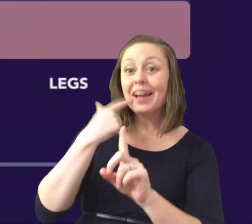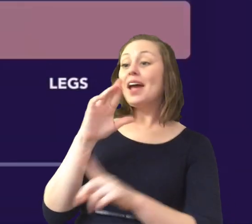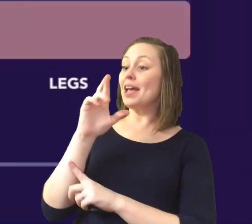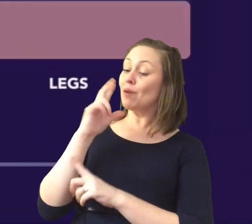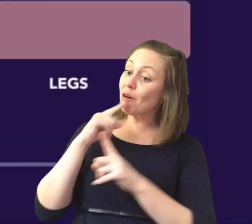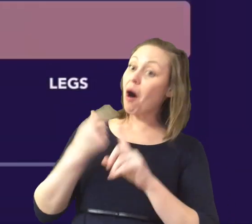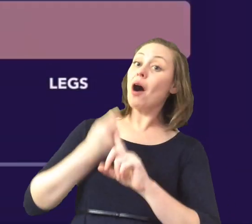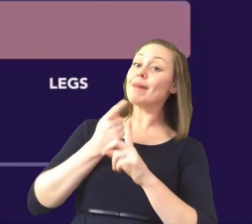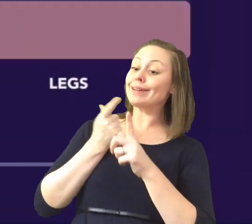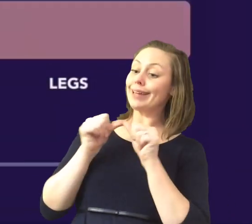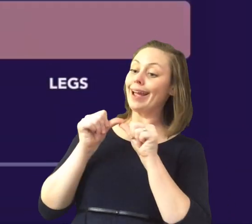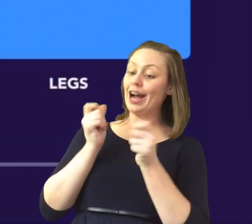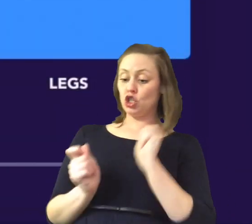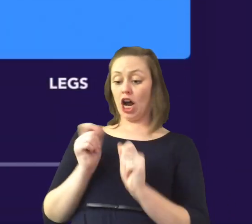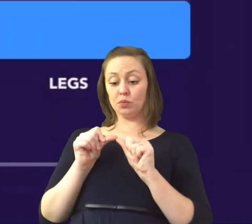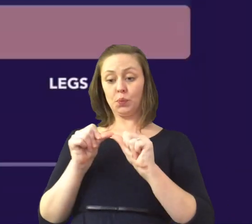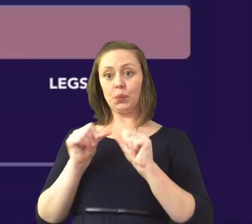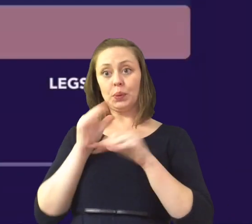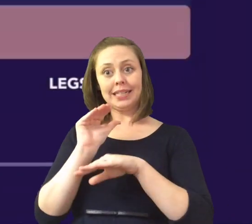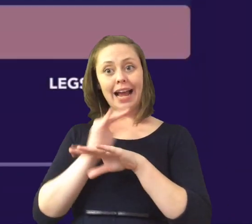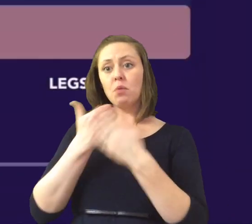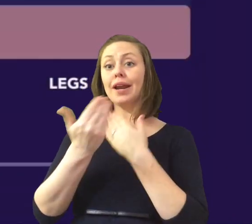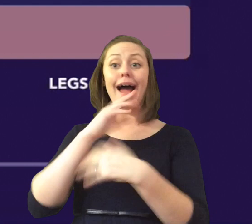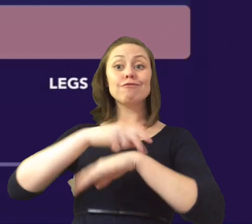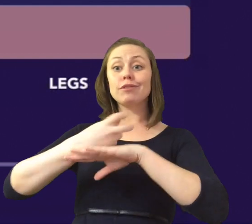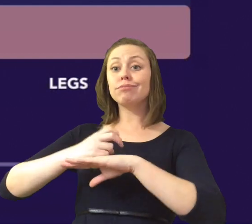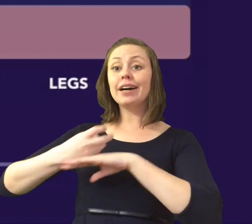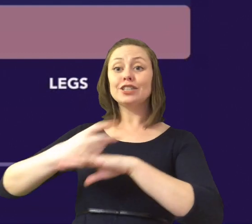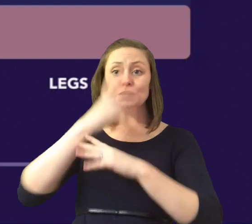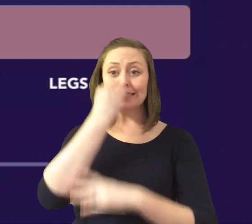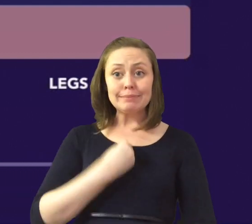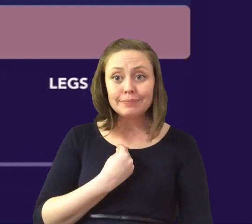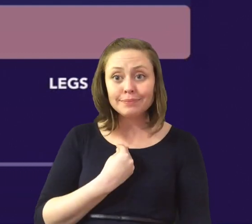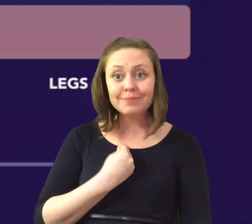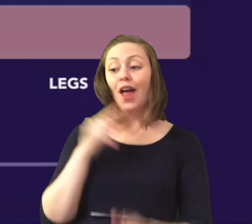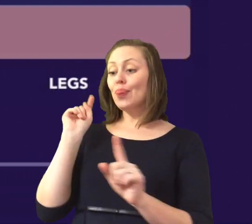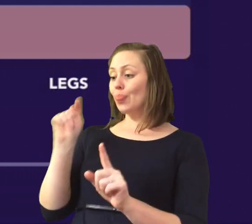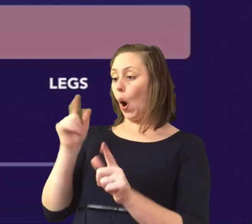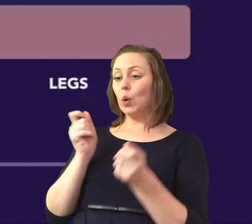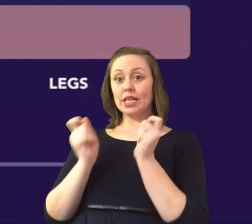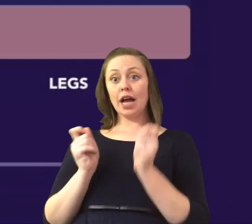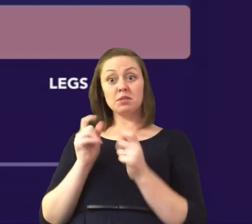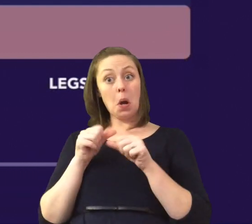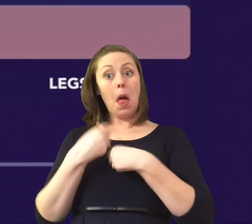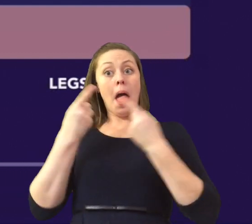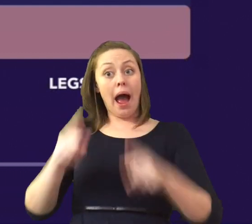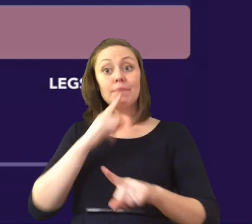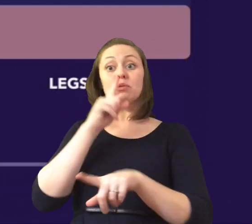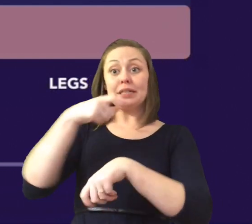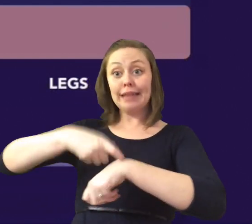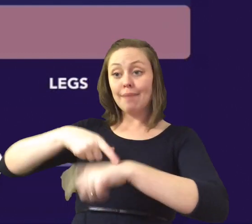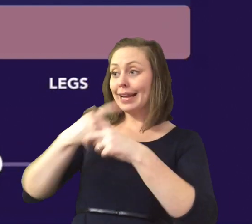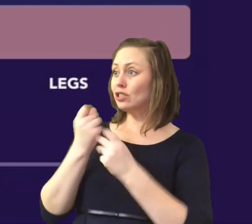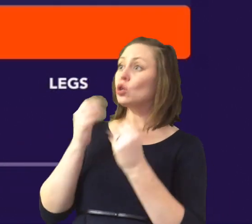ReST will automatically adjust throughout the night to whatever position you sleep in. These adjustments are made in real time, and this